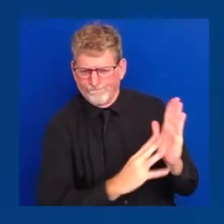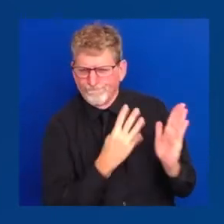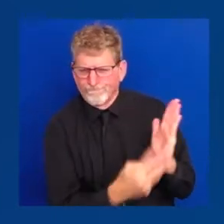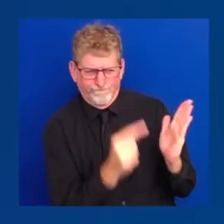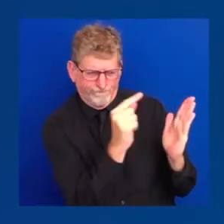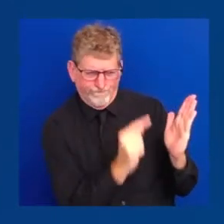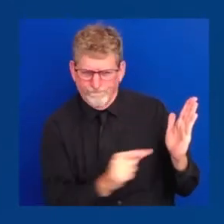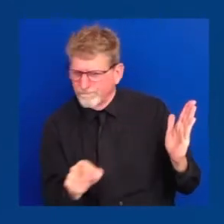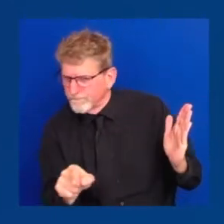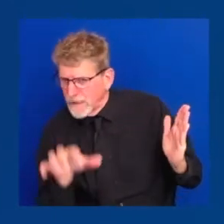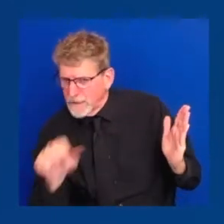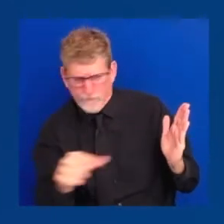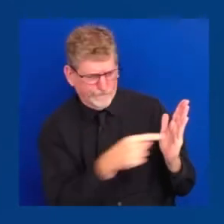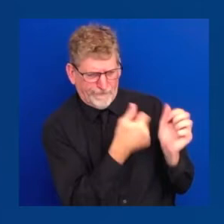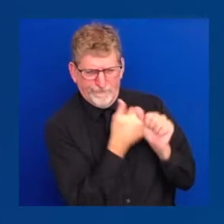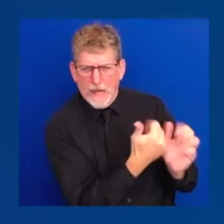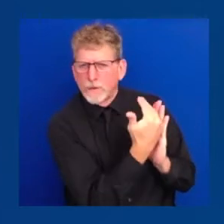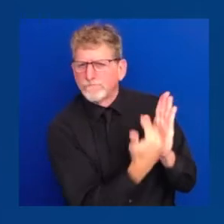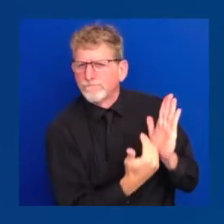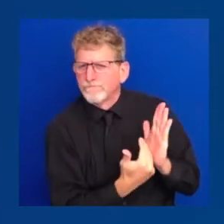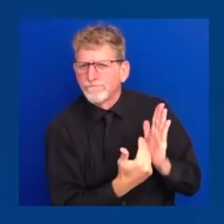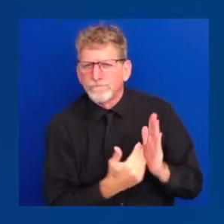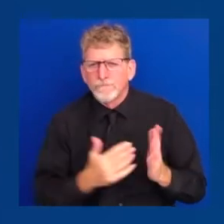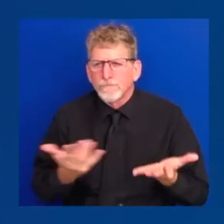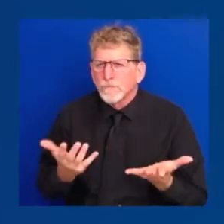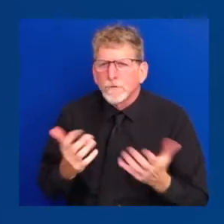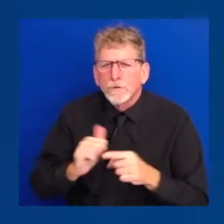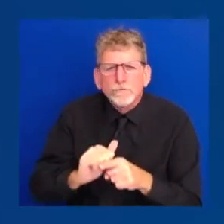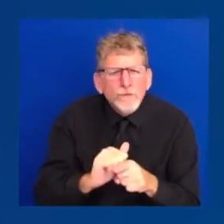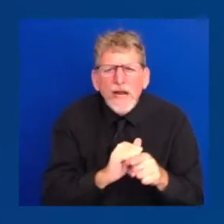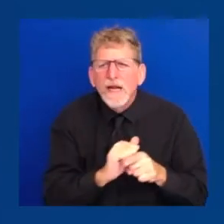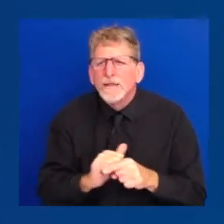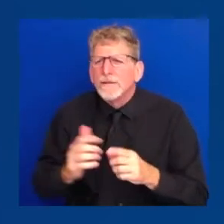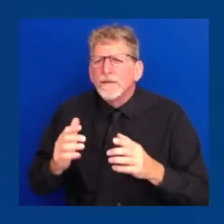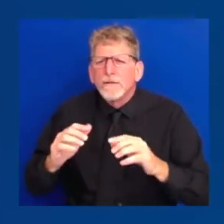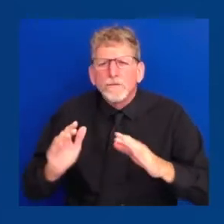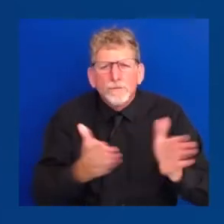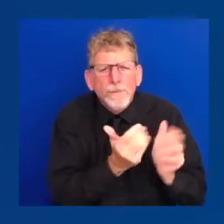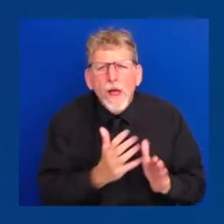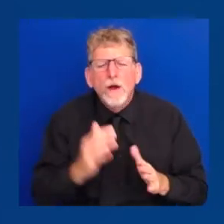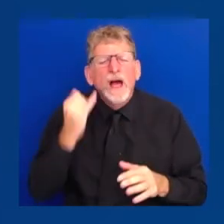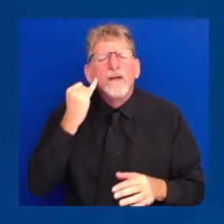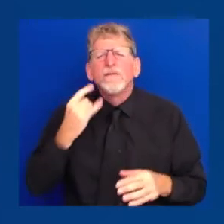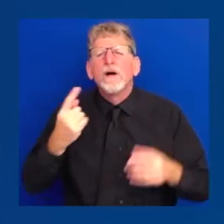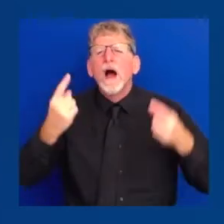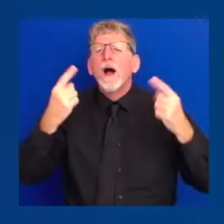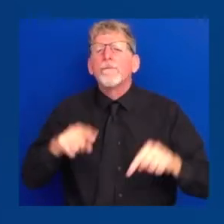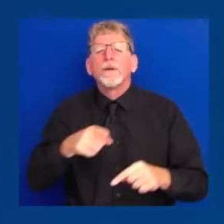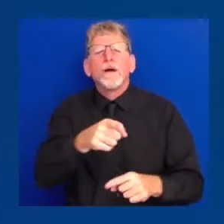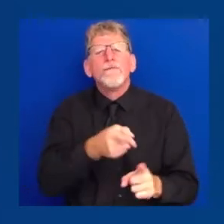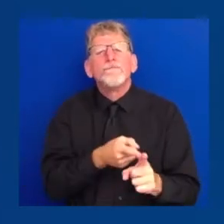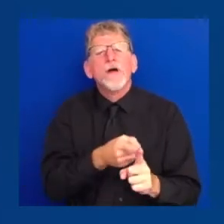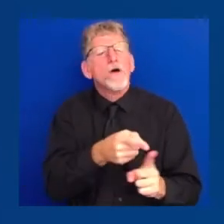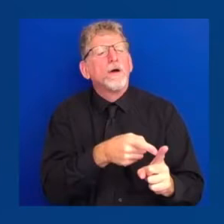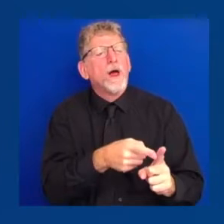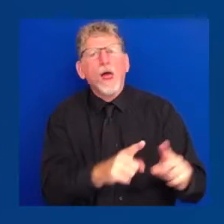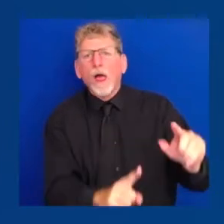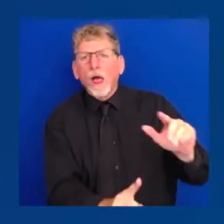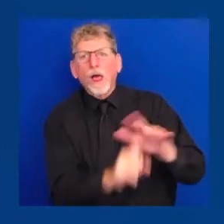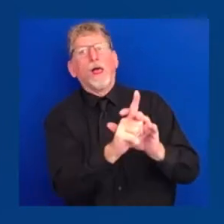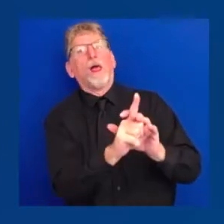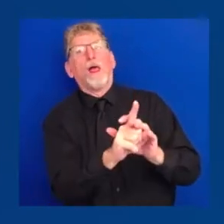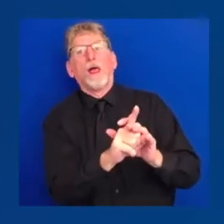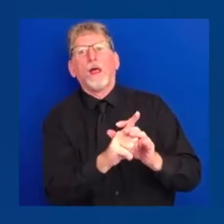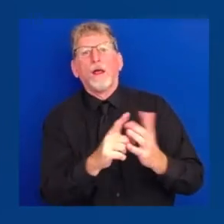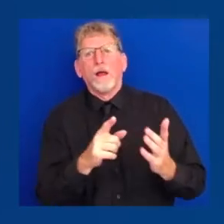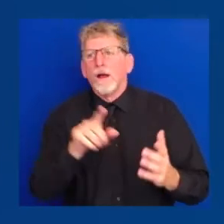against a fictional variant, with HHS, CDC, NIH, FDA, FEMA, and other